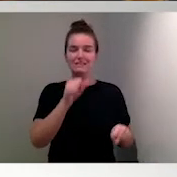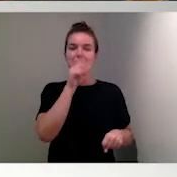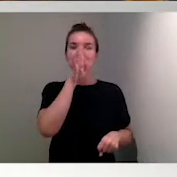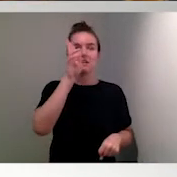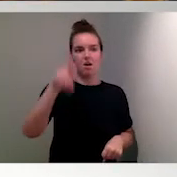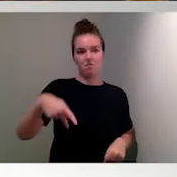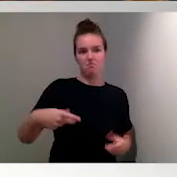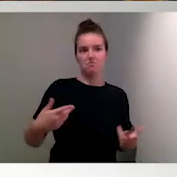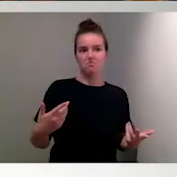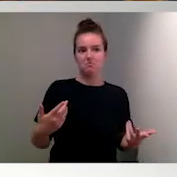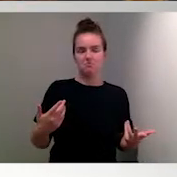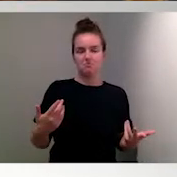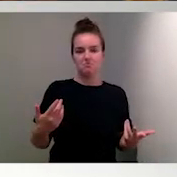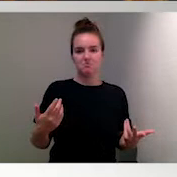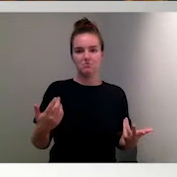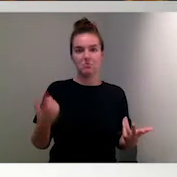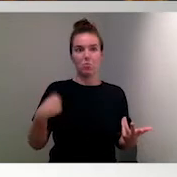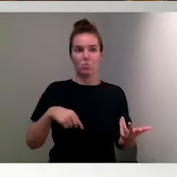be heard.